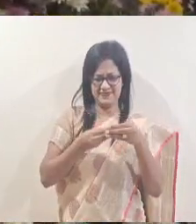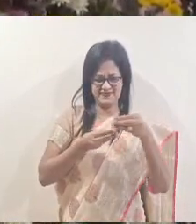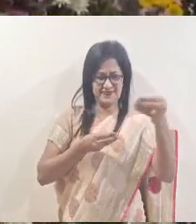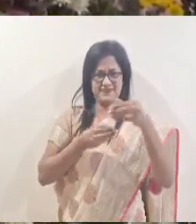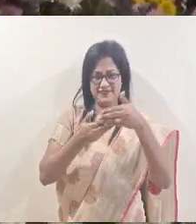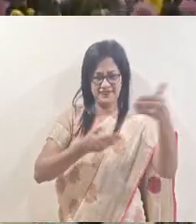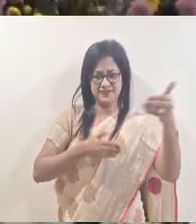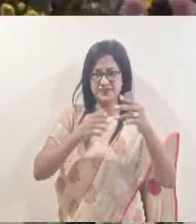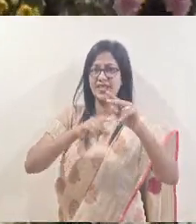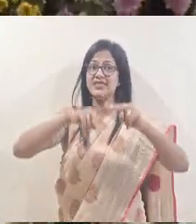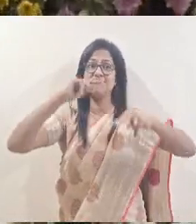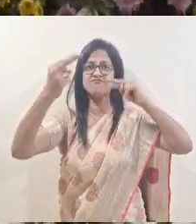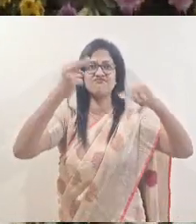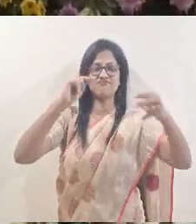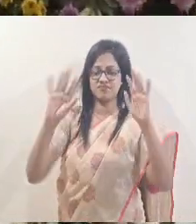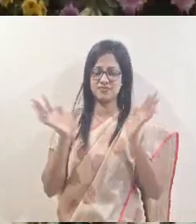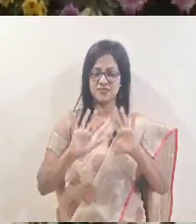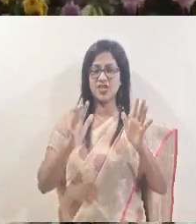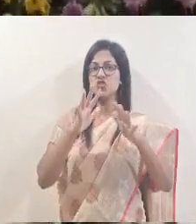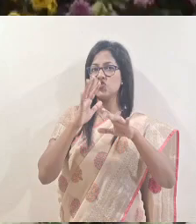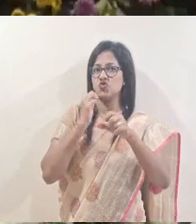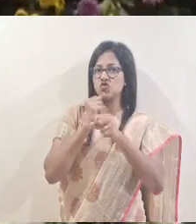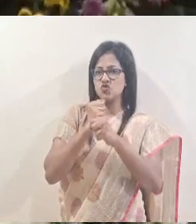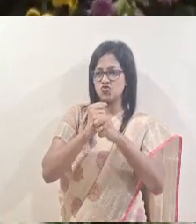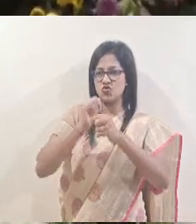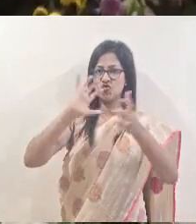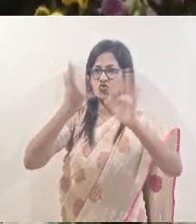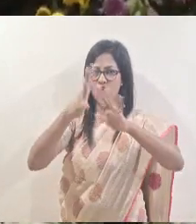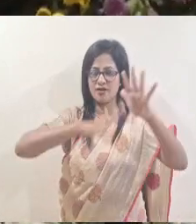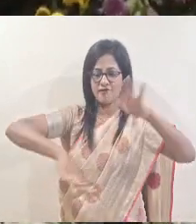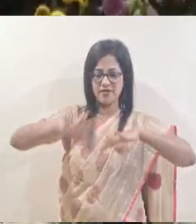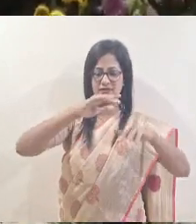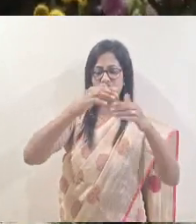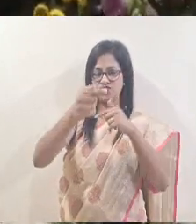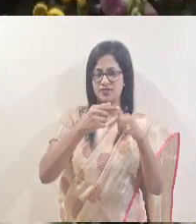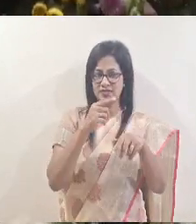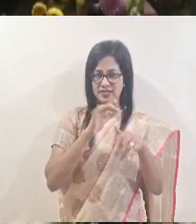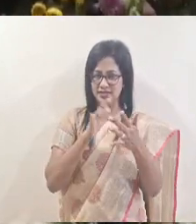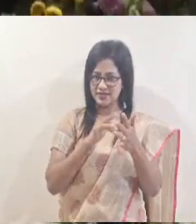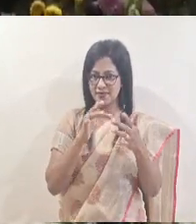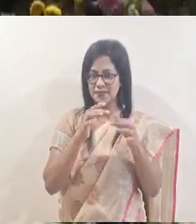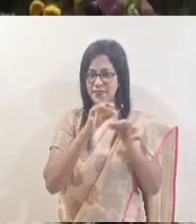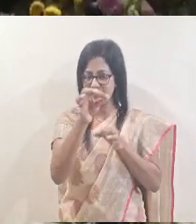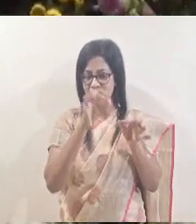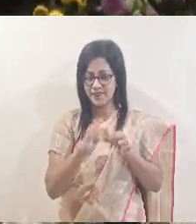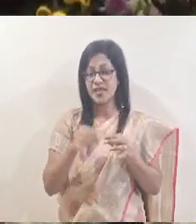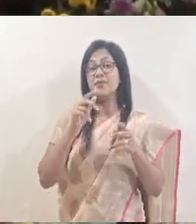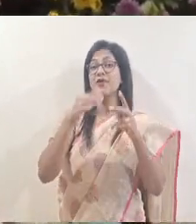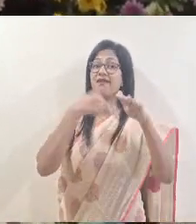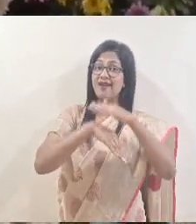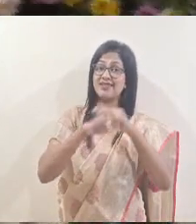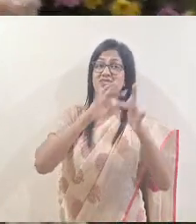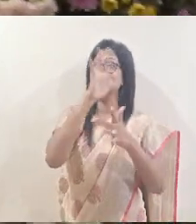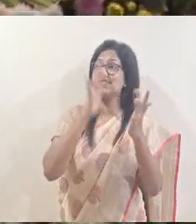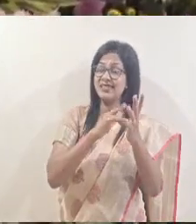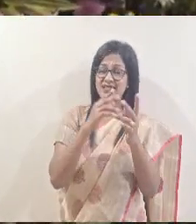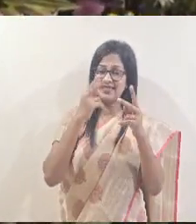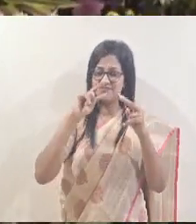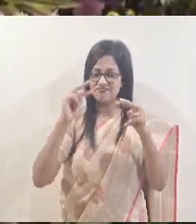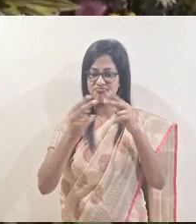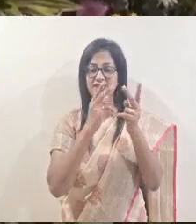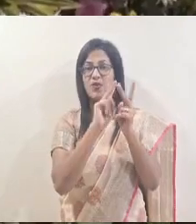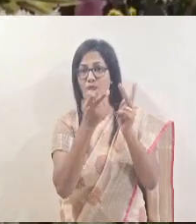it's not dynamic, right? It's geographic shortest distance Yes, itself, yes, right? yes. In fact, there are other variants of centrality that's coming